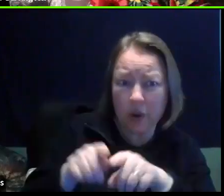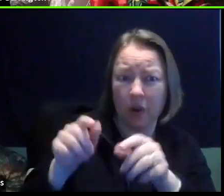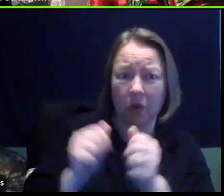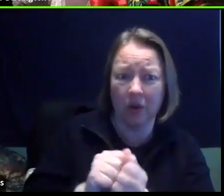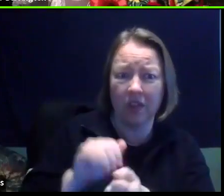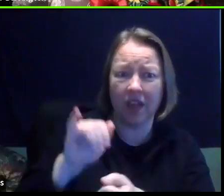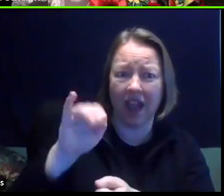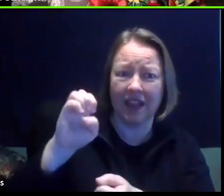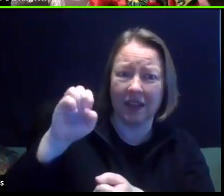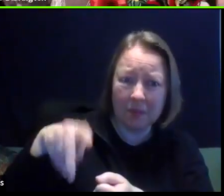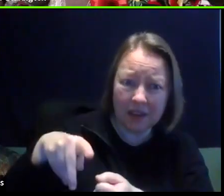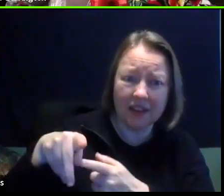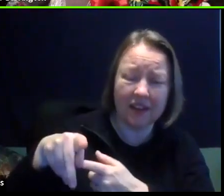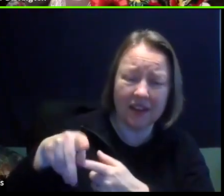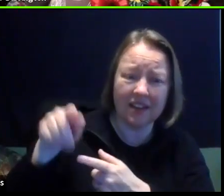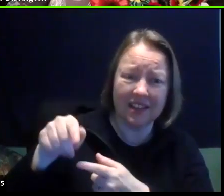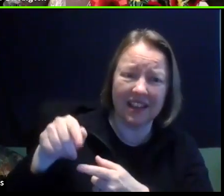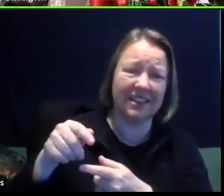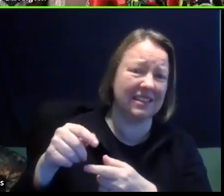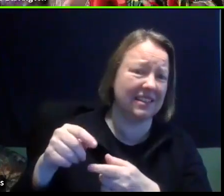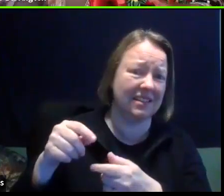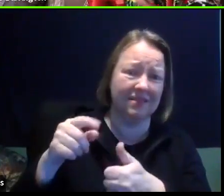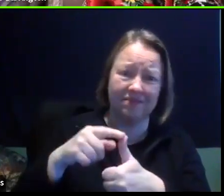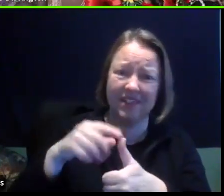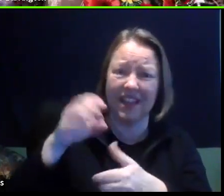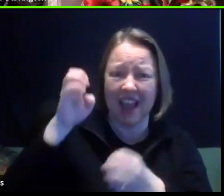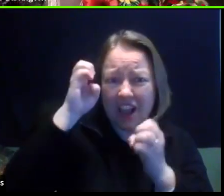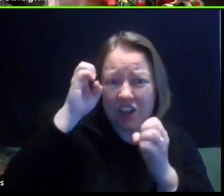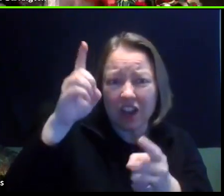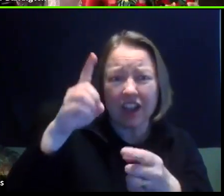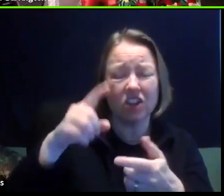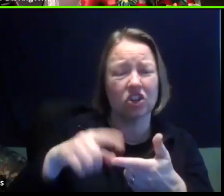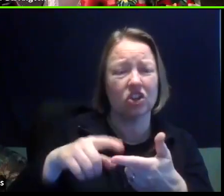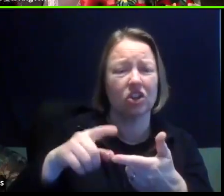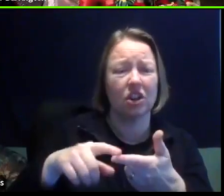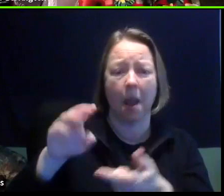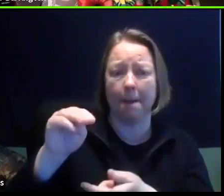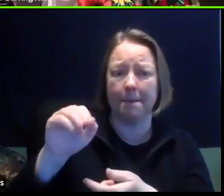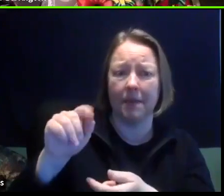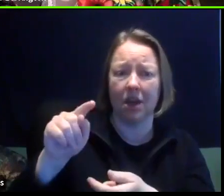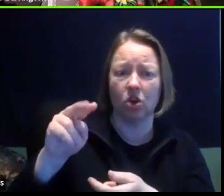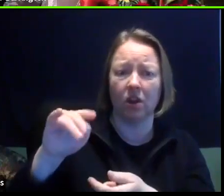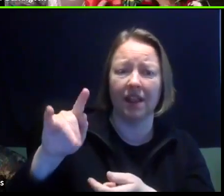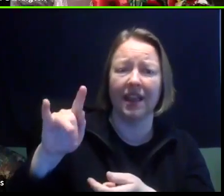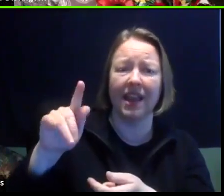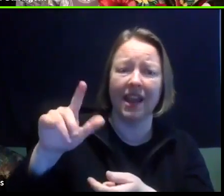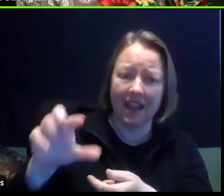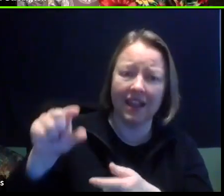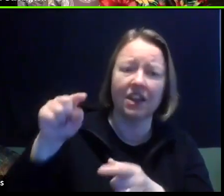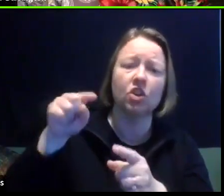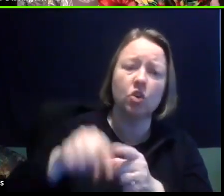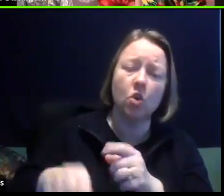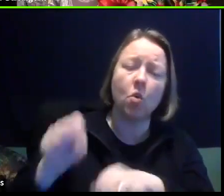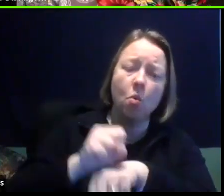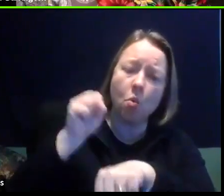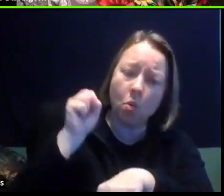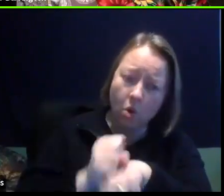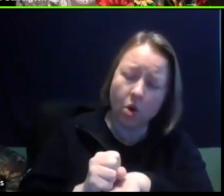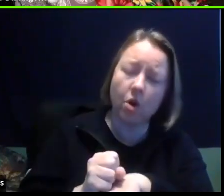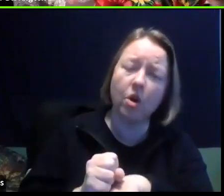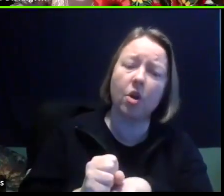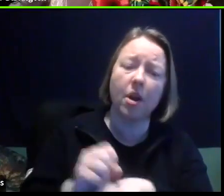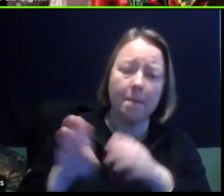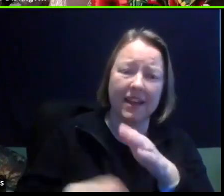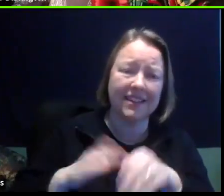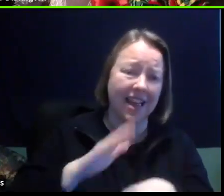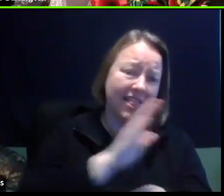IPEs, which includes education and matriculating into the workforce based on the education that they have